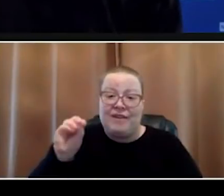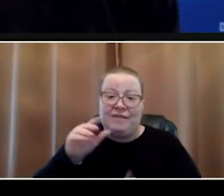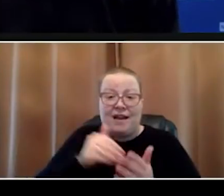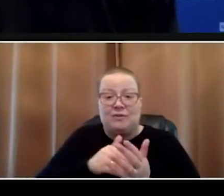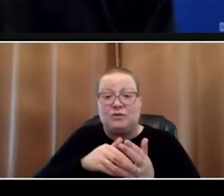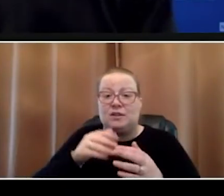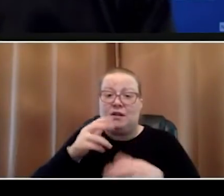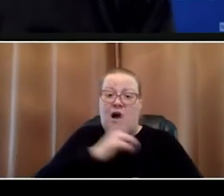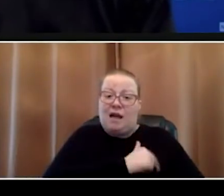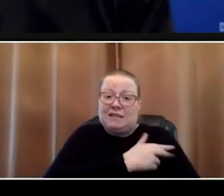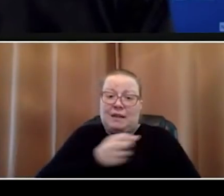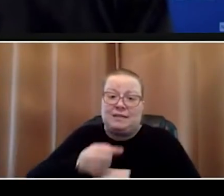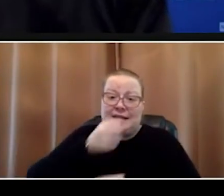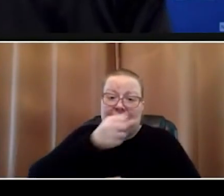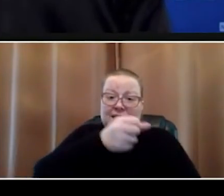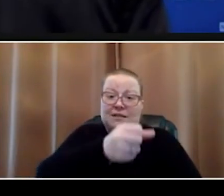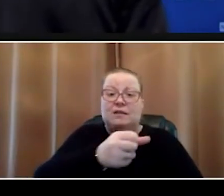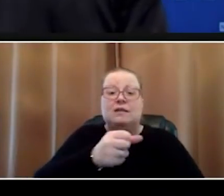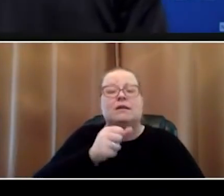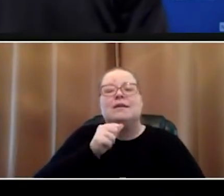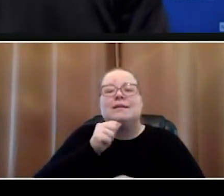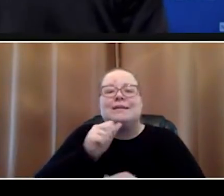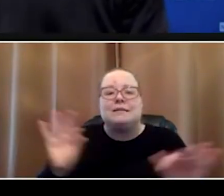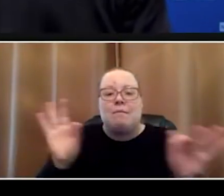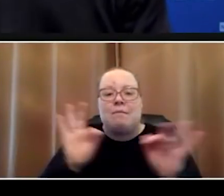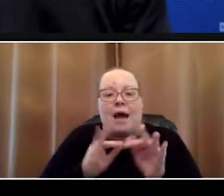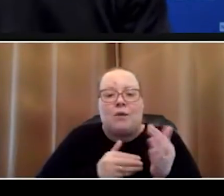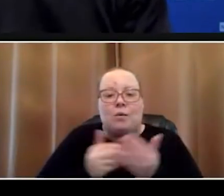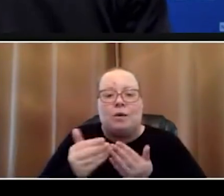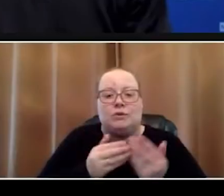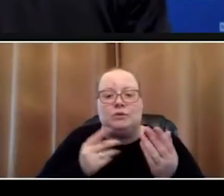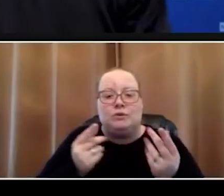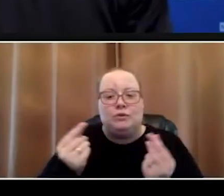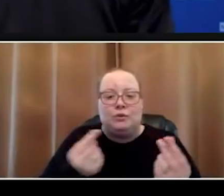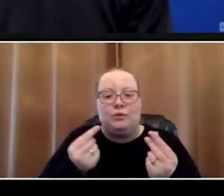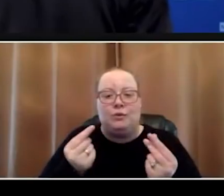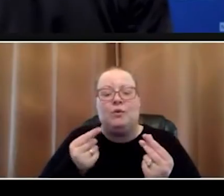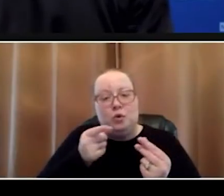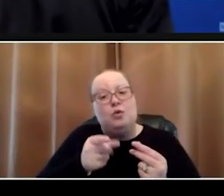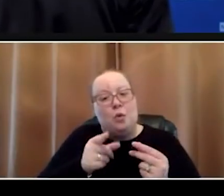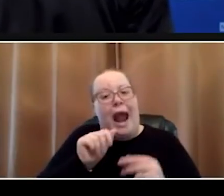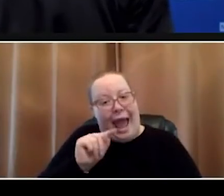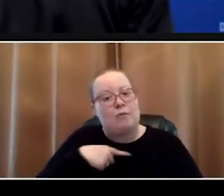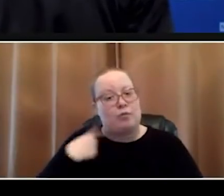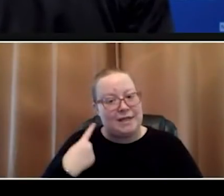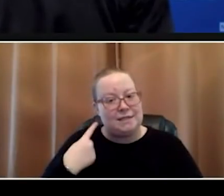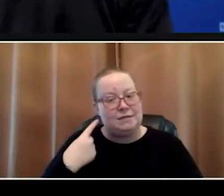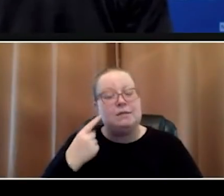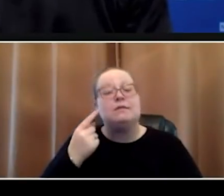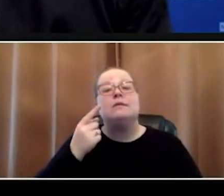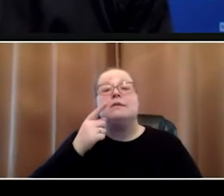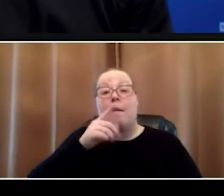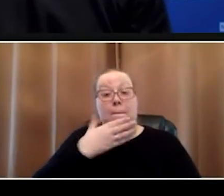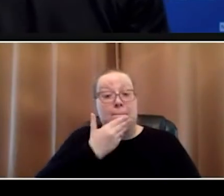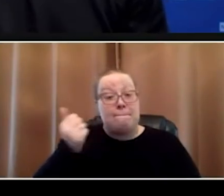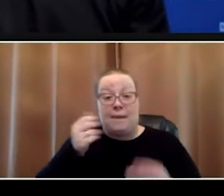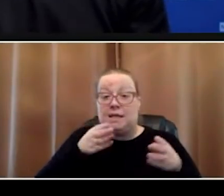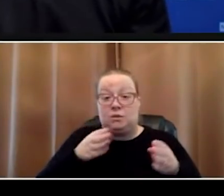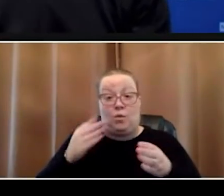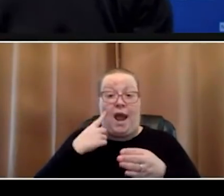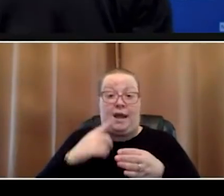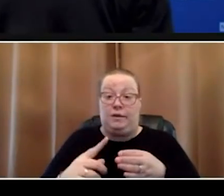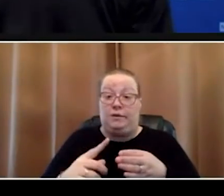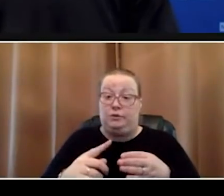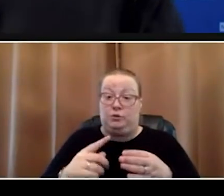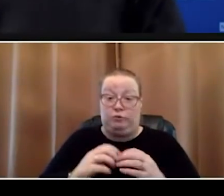do, you're really at risk. So one of the best ways to get the performing arts back, in